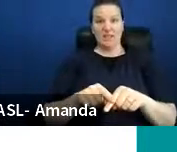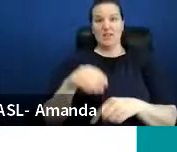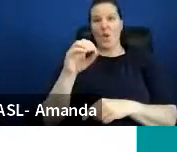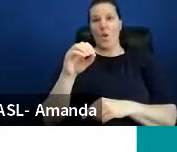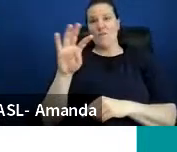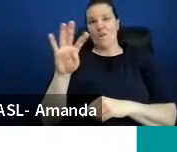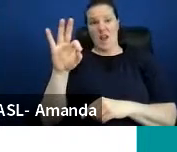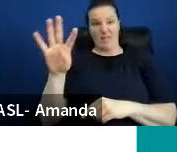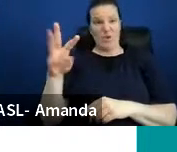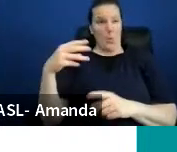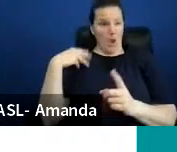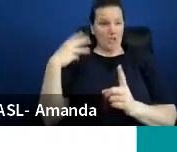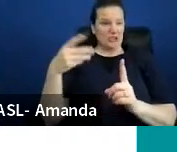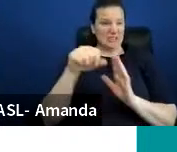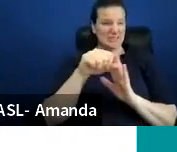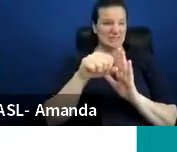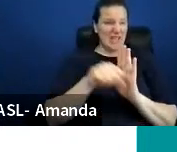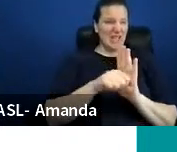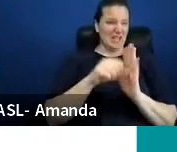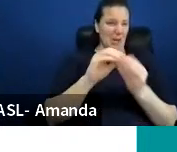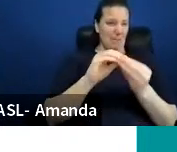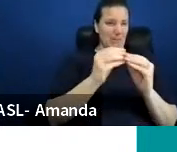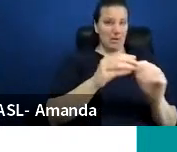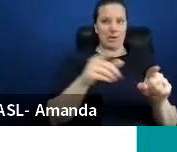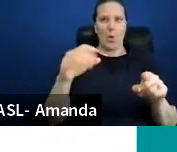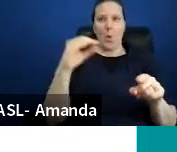360-859-0494 if you're in Washington,